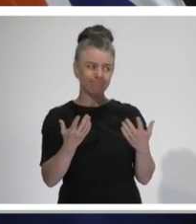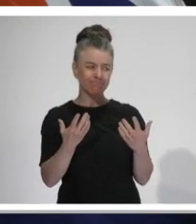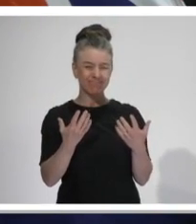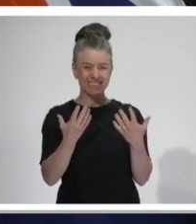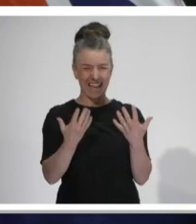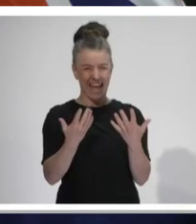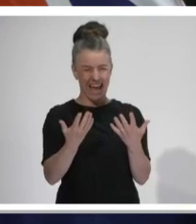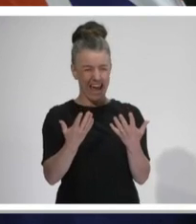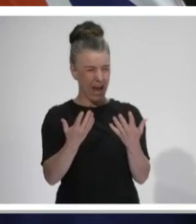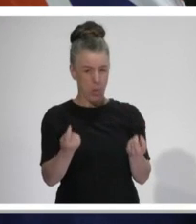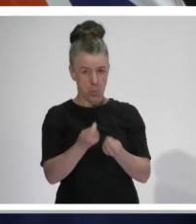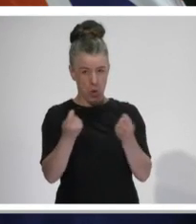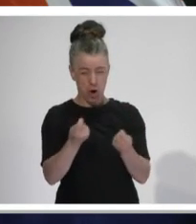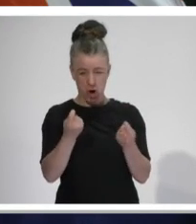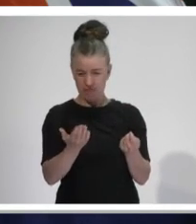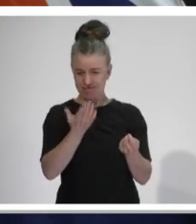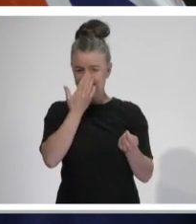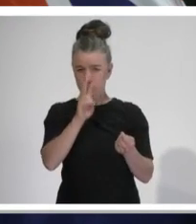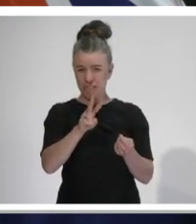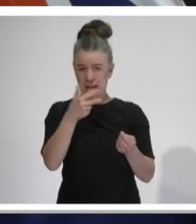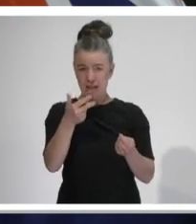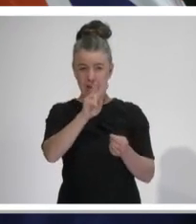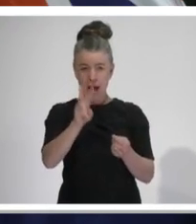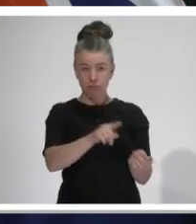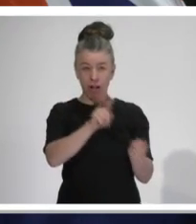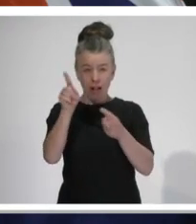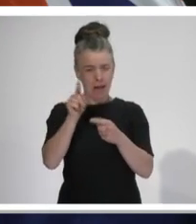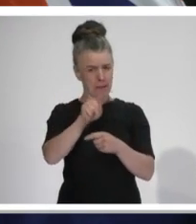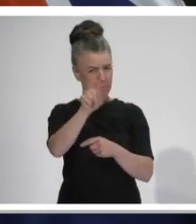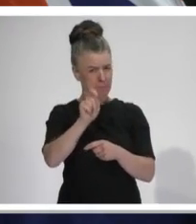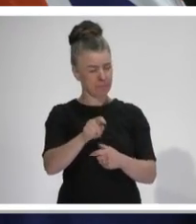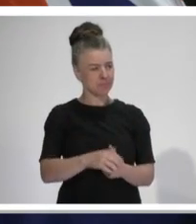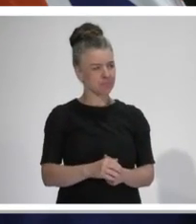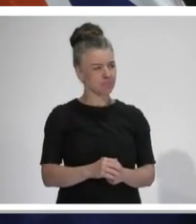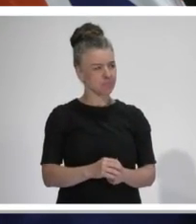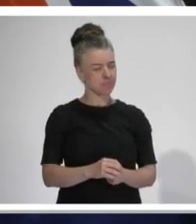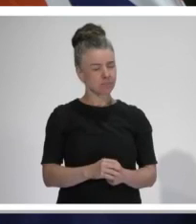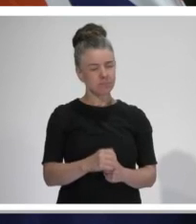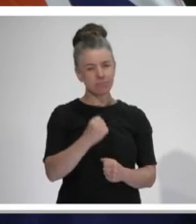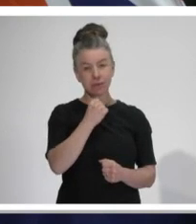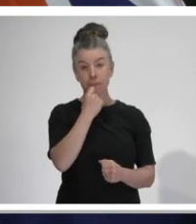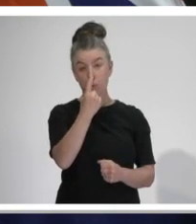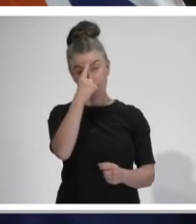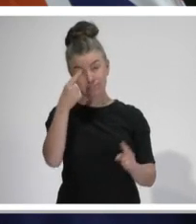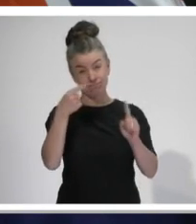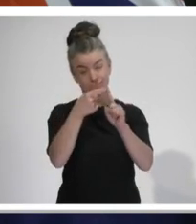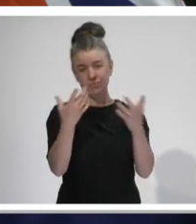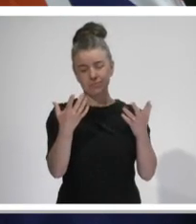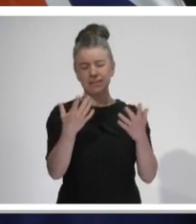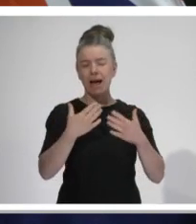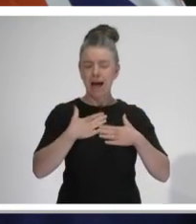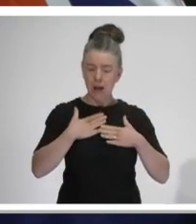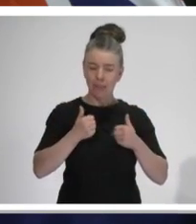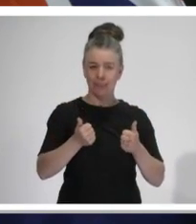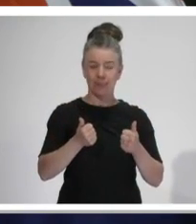of the timeline, it's pretty ambitious. I think overall, you know, the principle we continue to have to apply is public health and